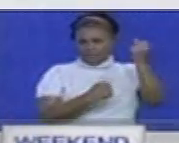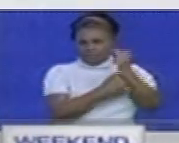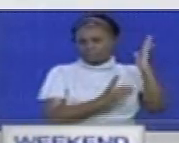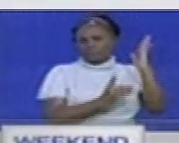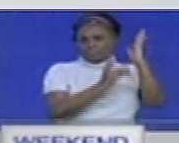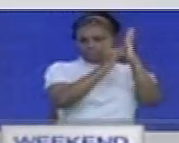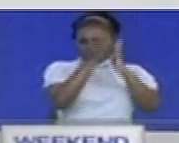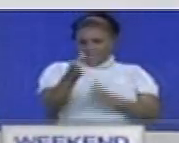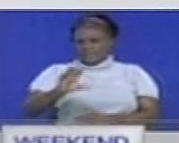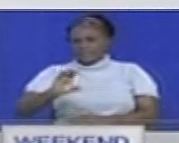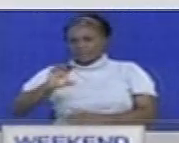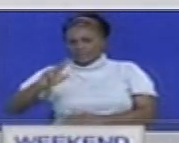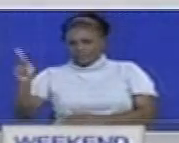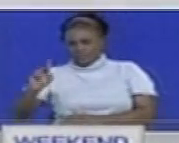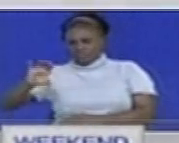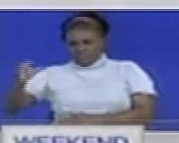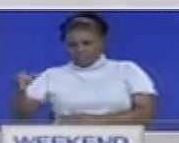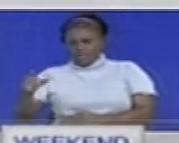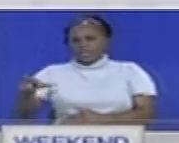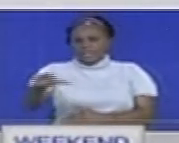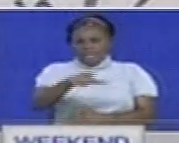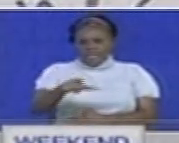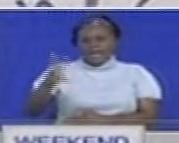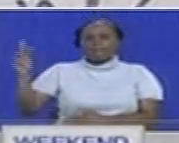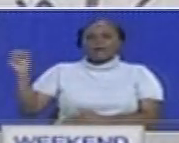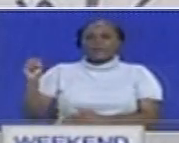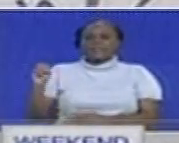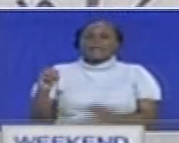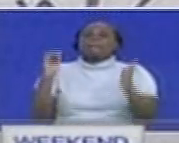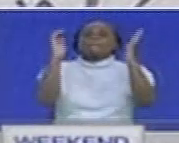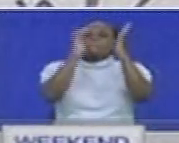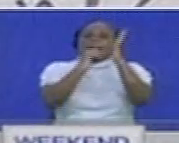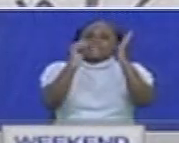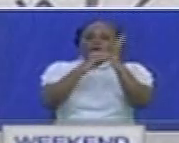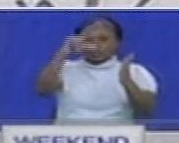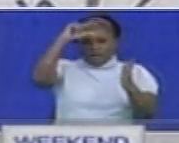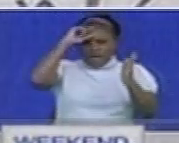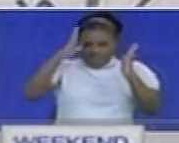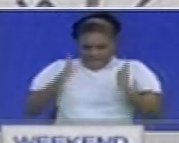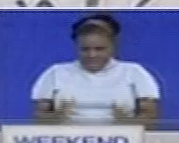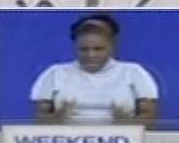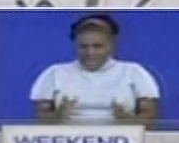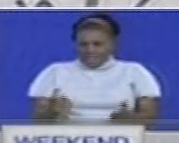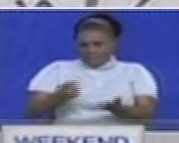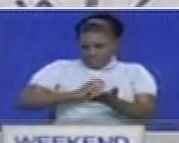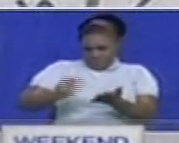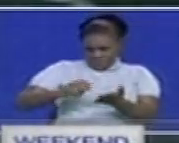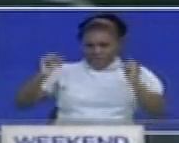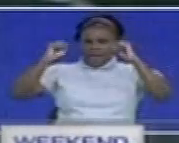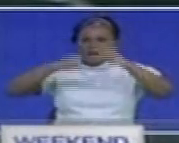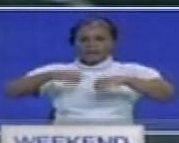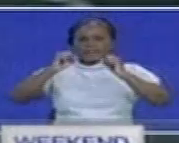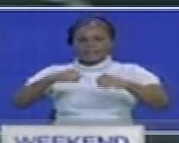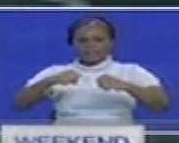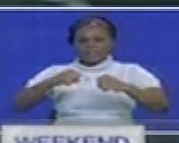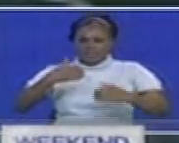the Konza City, which is located in Makueni County. Machakos Governor Alfred Mutua signed the resolutions. We